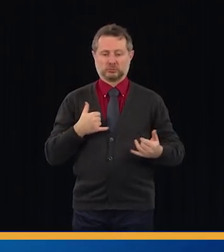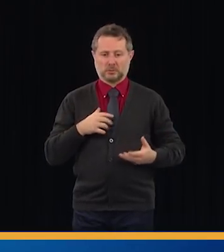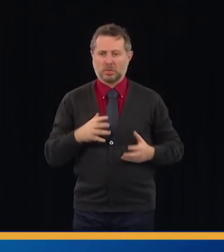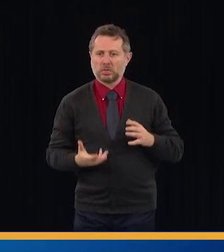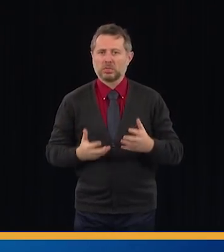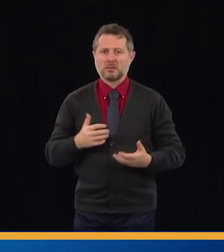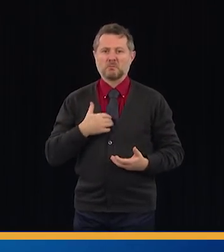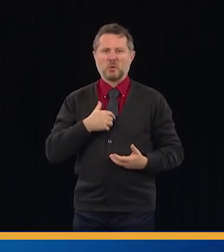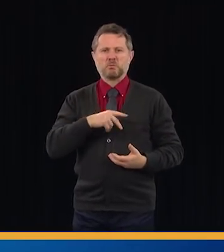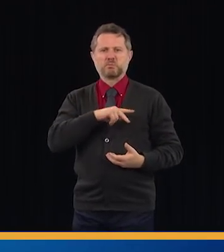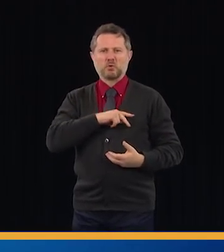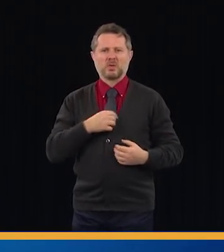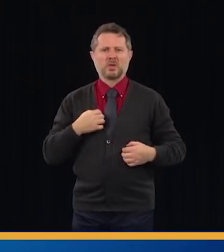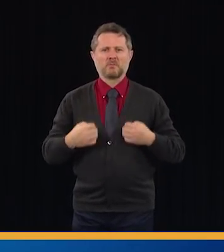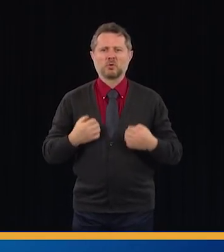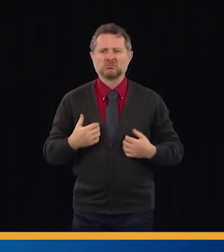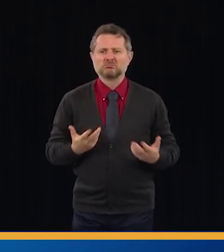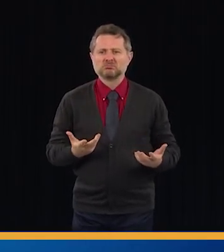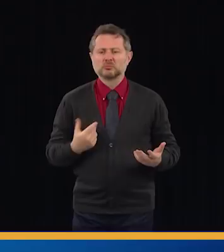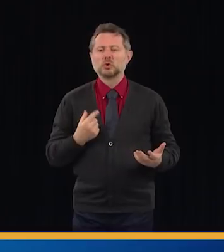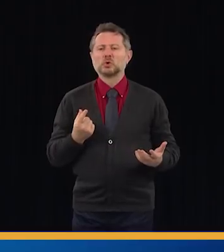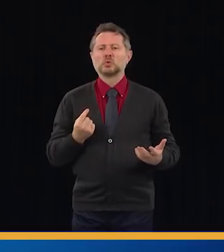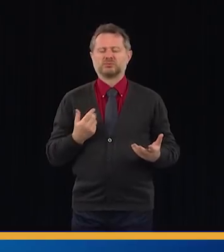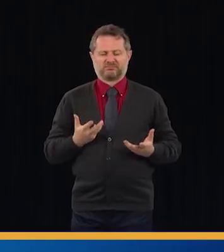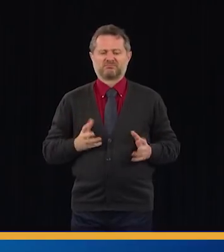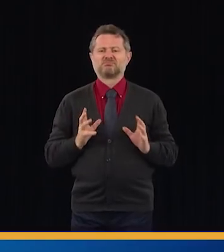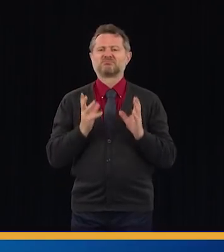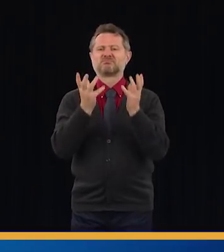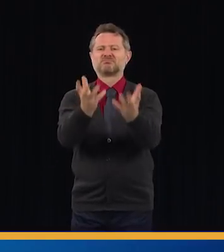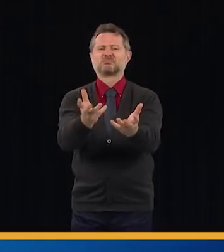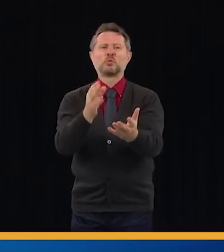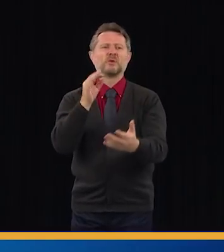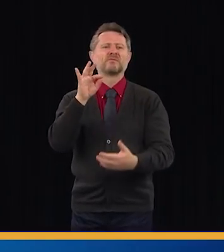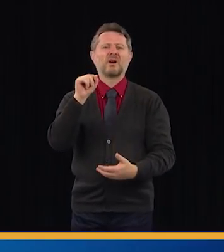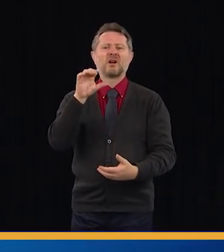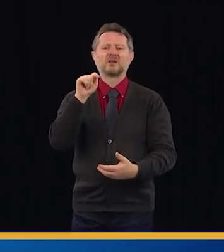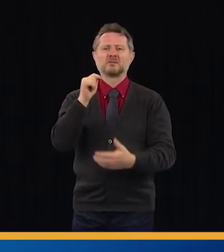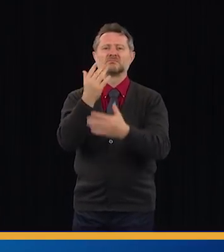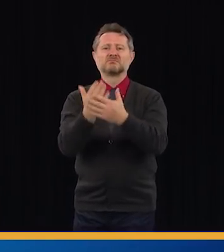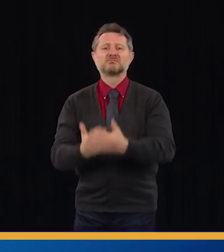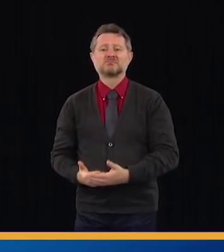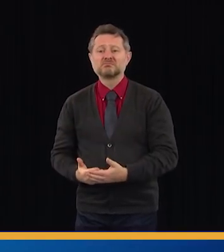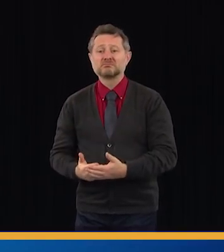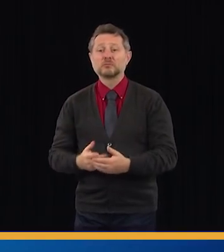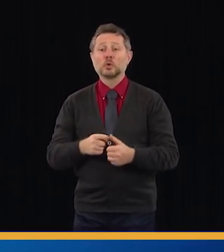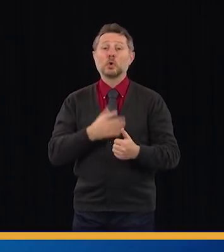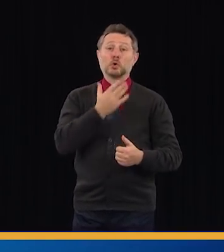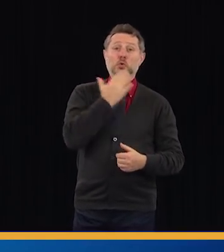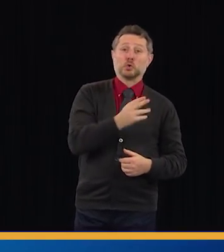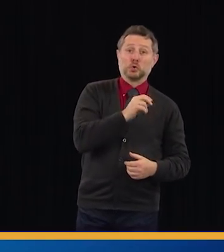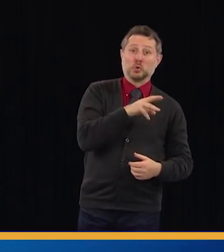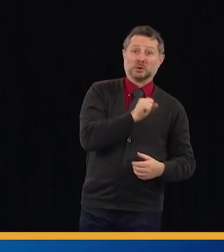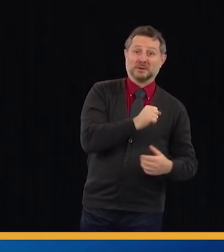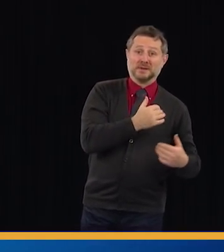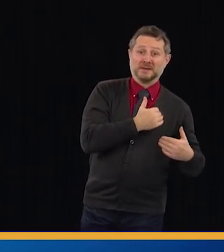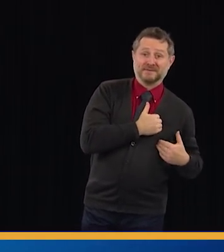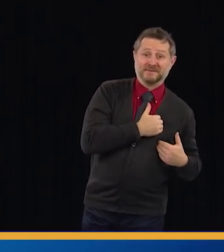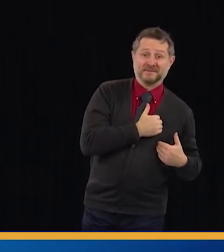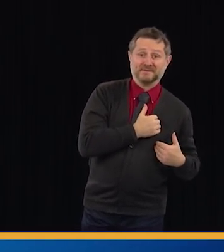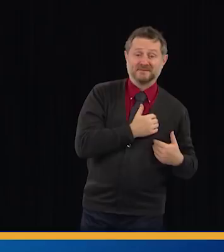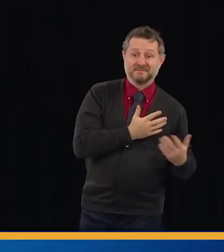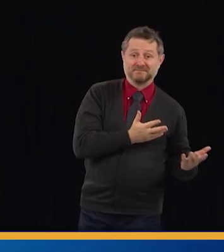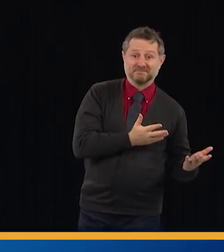so I'll just present the facts and then we'll go from there. There is good news in what we're seeing, that